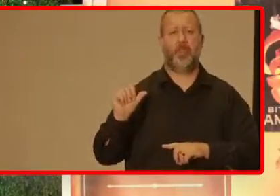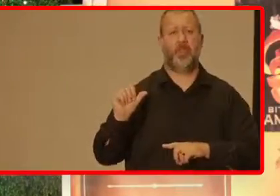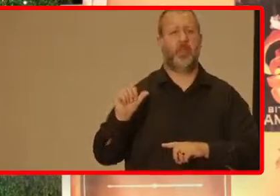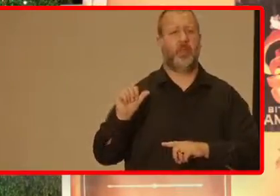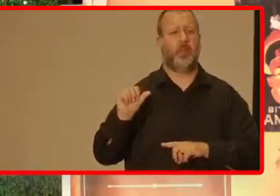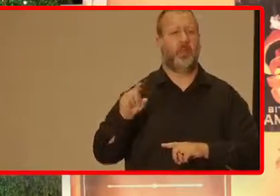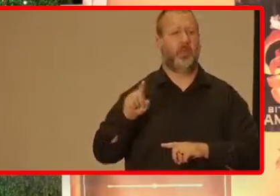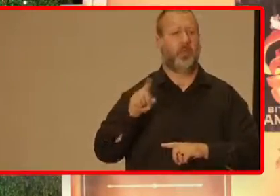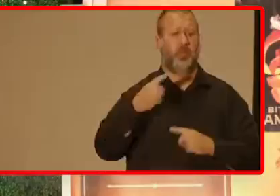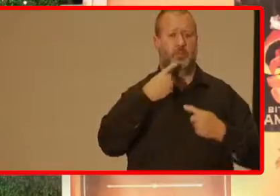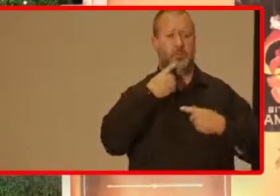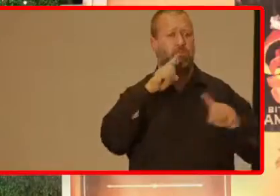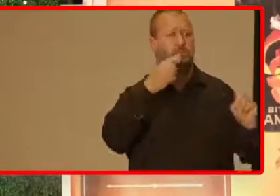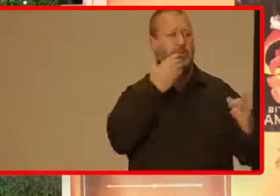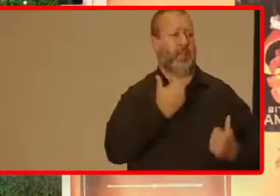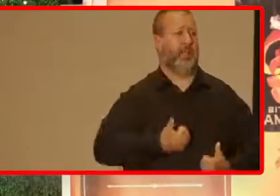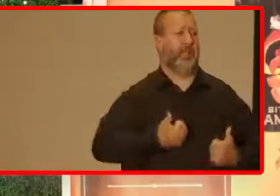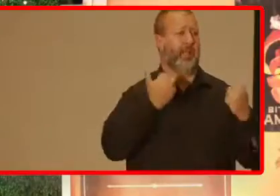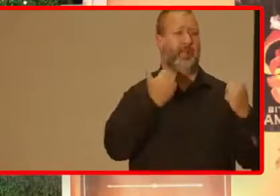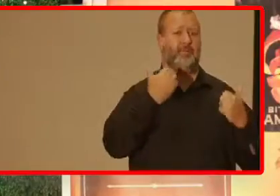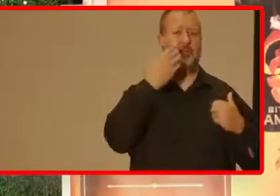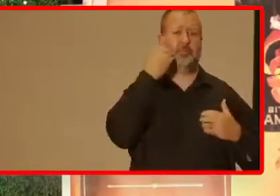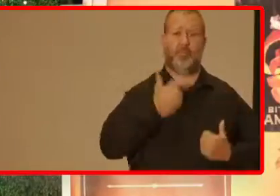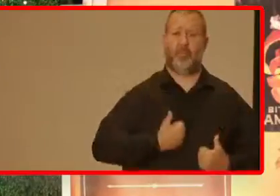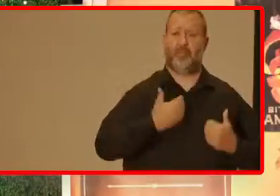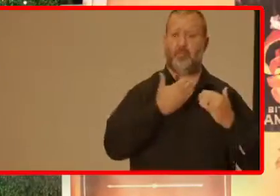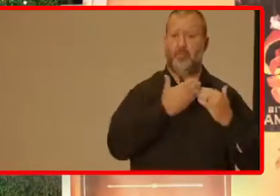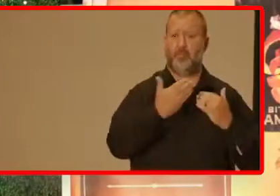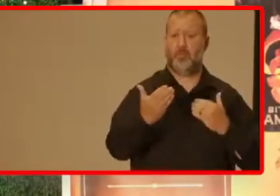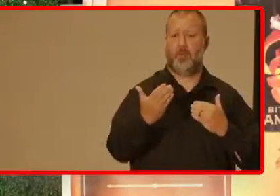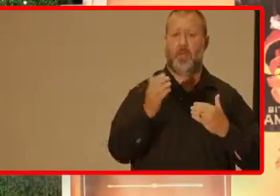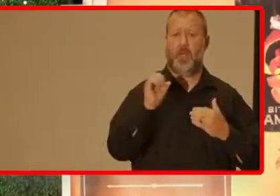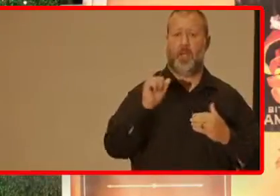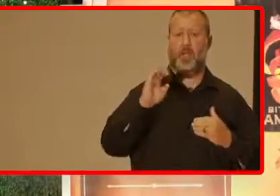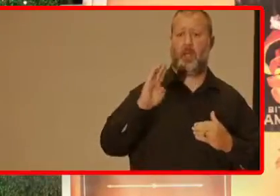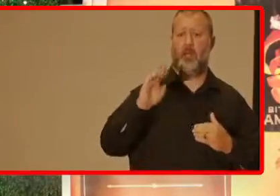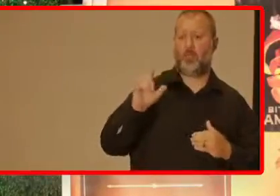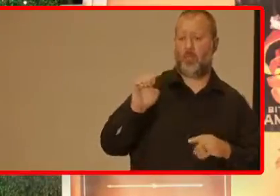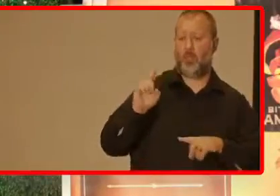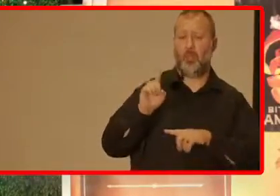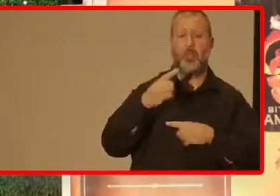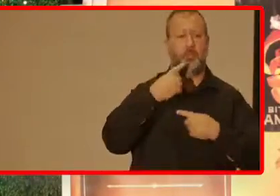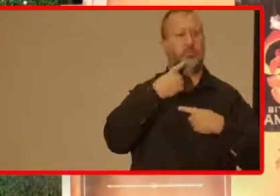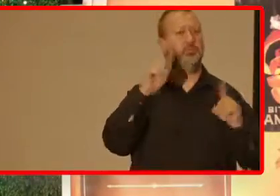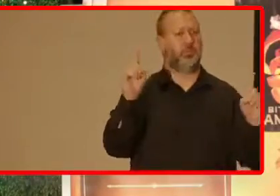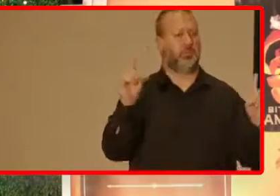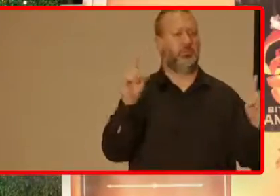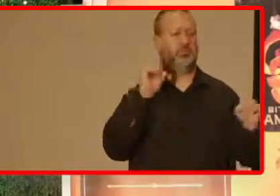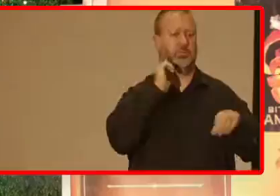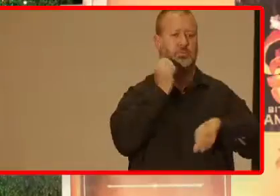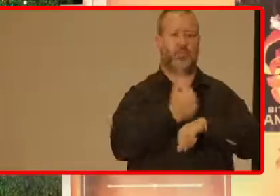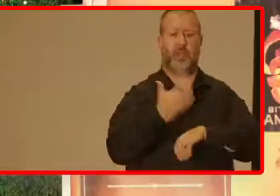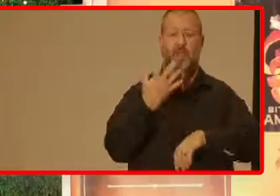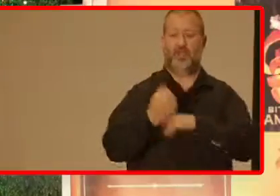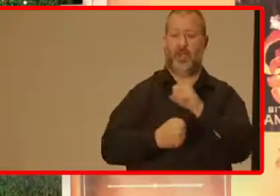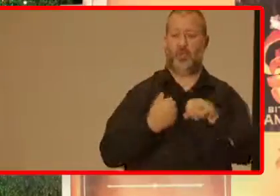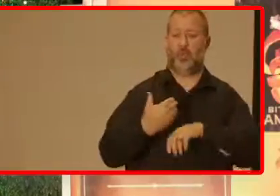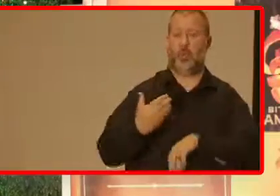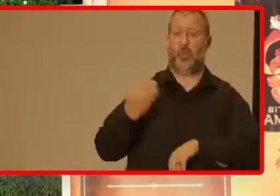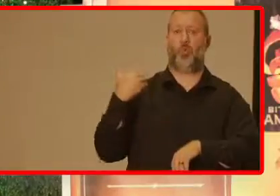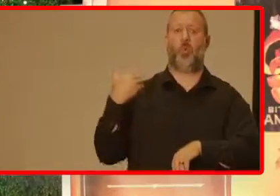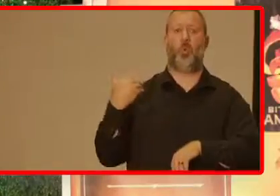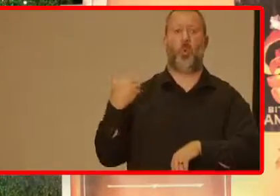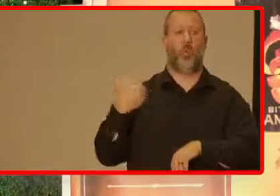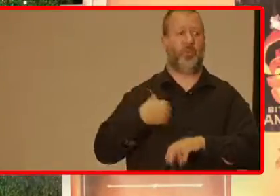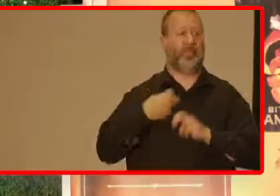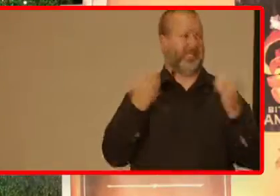idea of achieving a better life experience through the ABLE Act came to fruition. 5 years ago, we sat